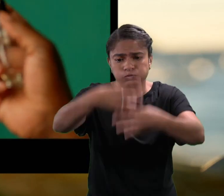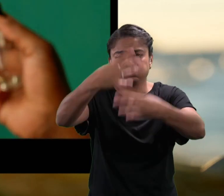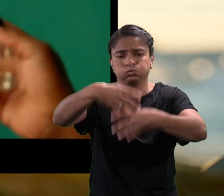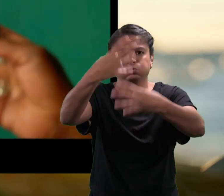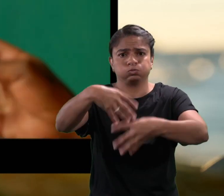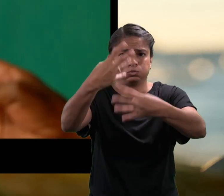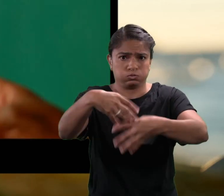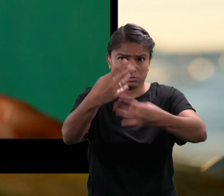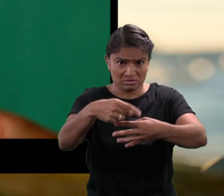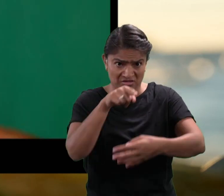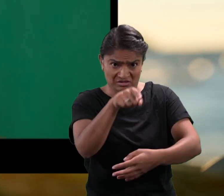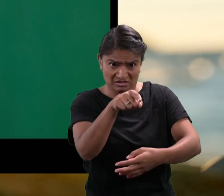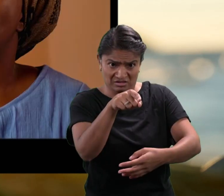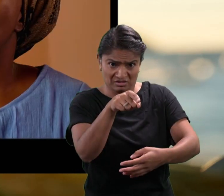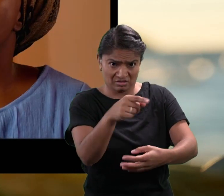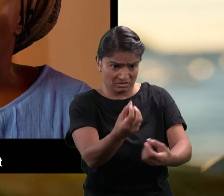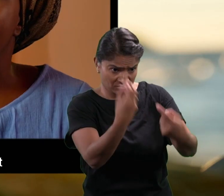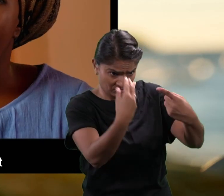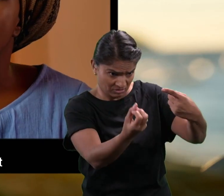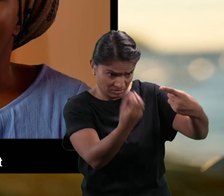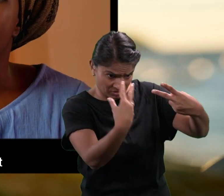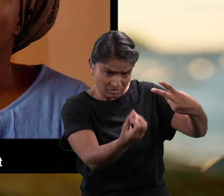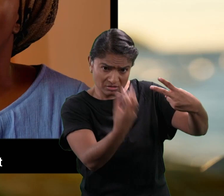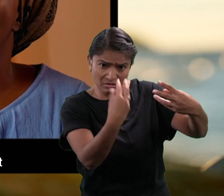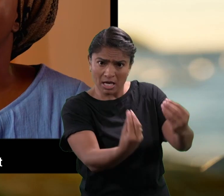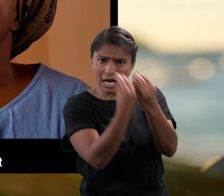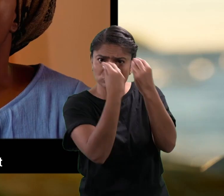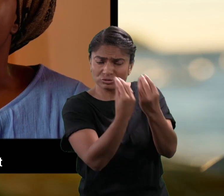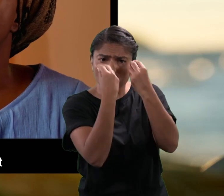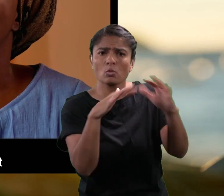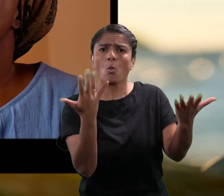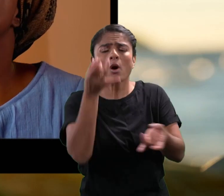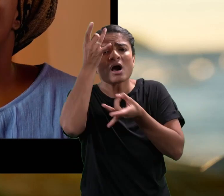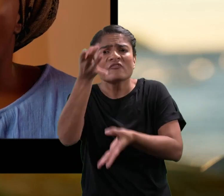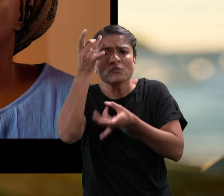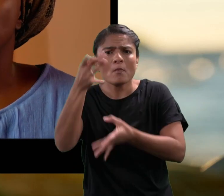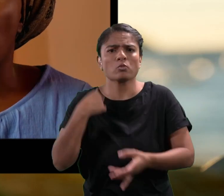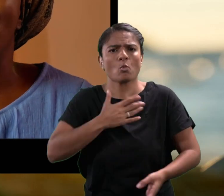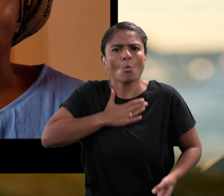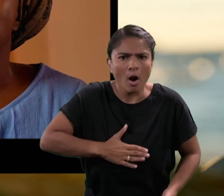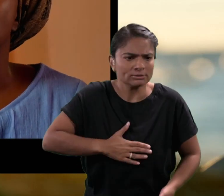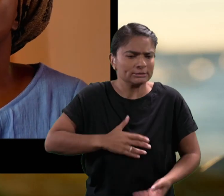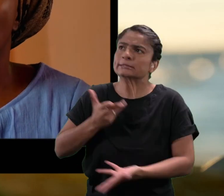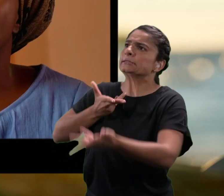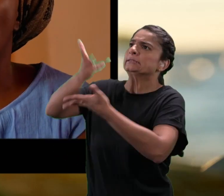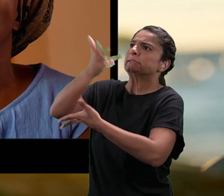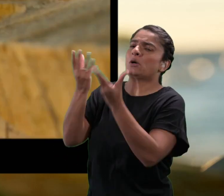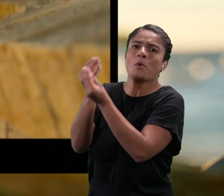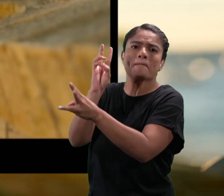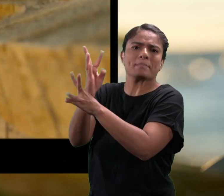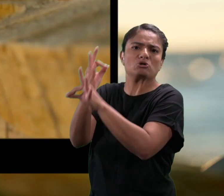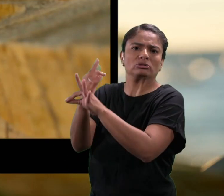i-internet as a means of finding education or finding information, but sikwazi uncokola ngezinto, sikwazi